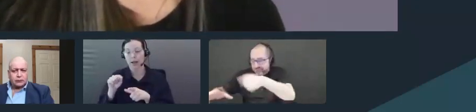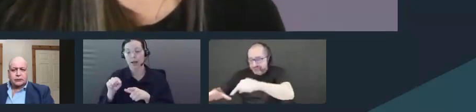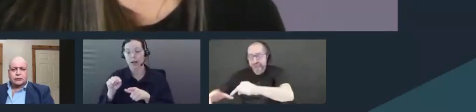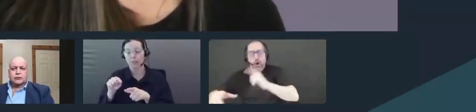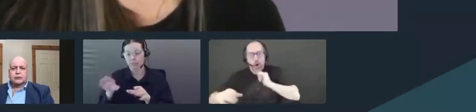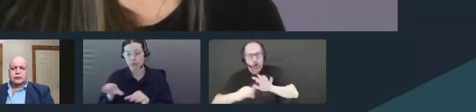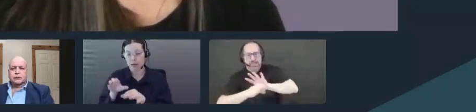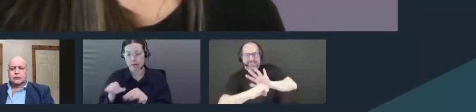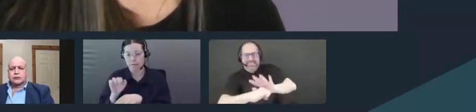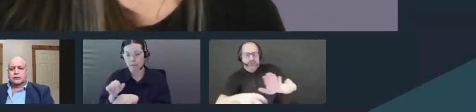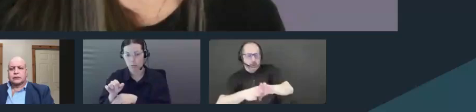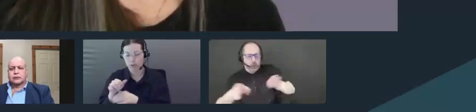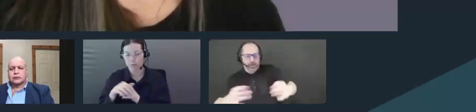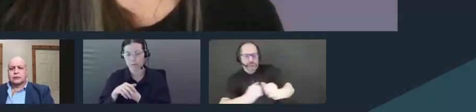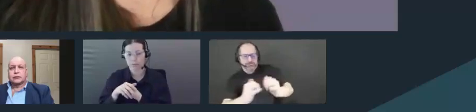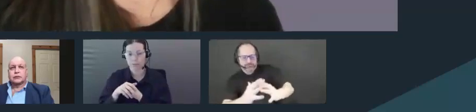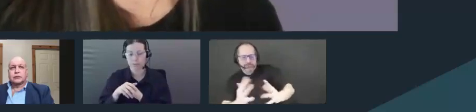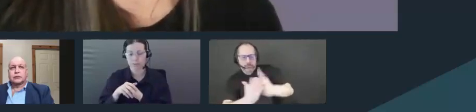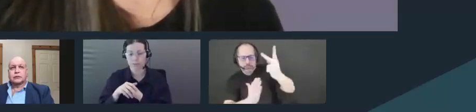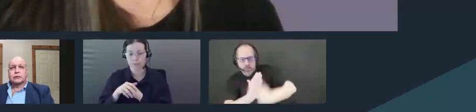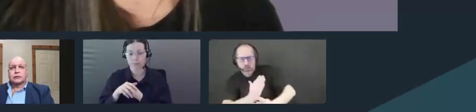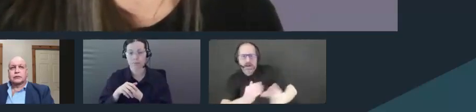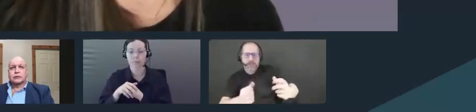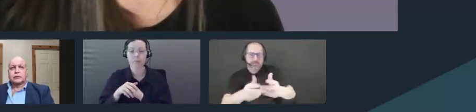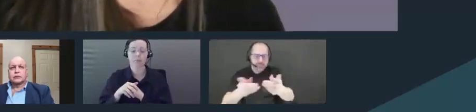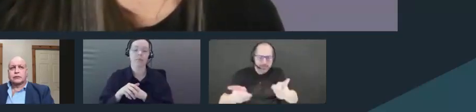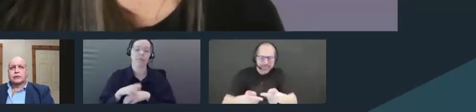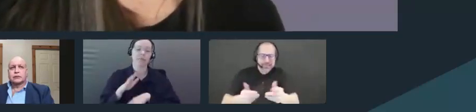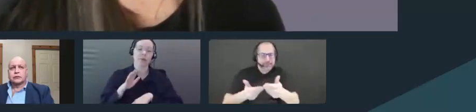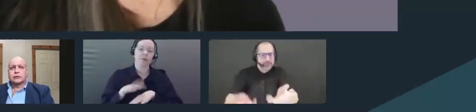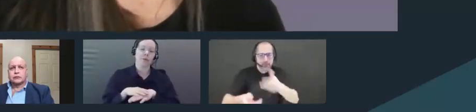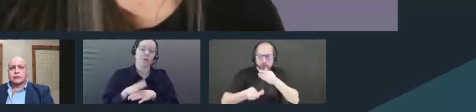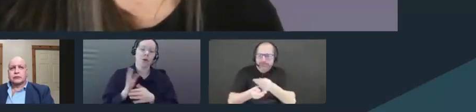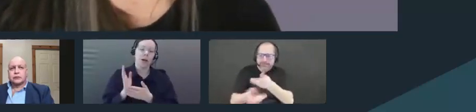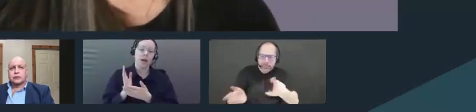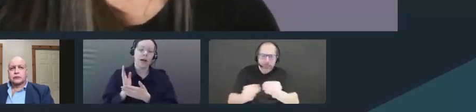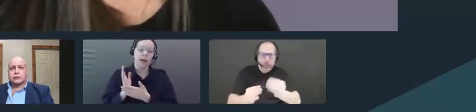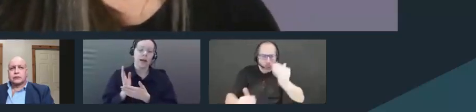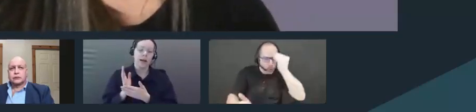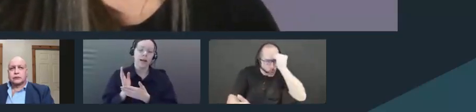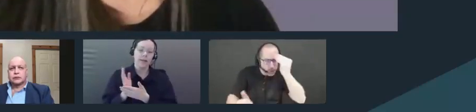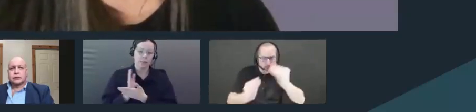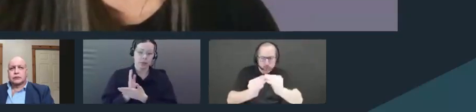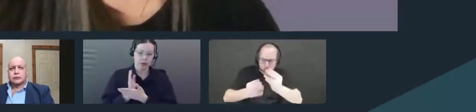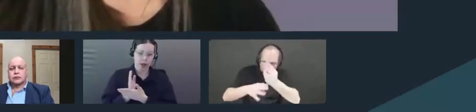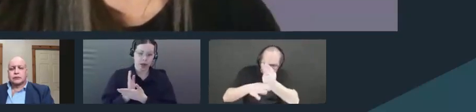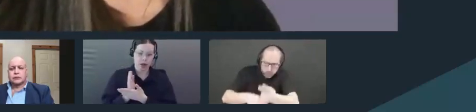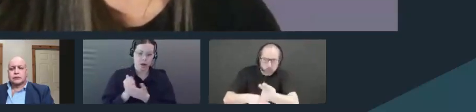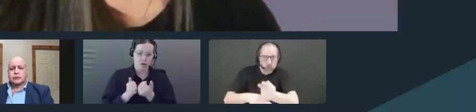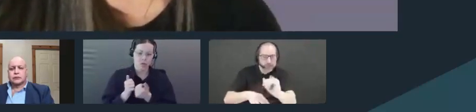and delivering programs that increase knowledge and use of Inuktitut.